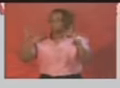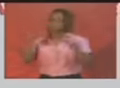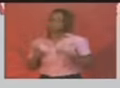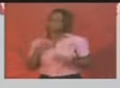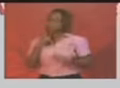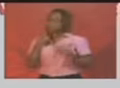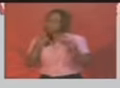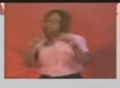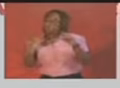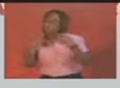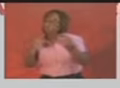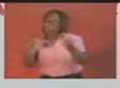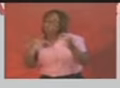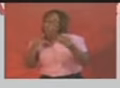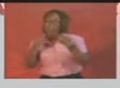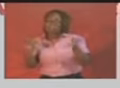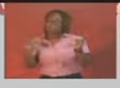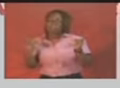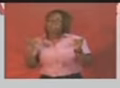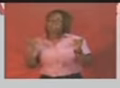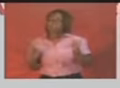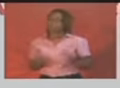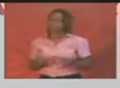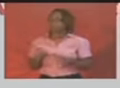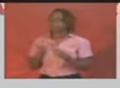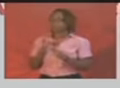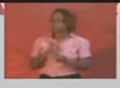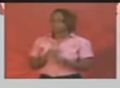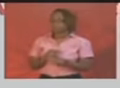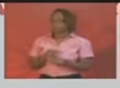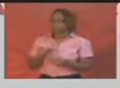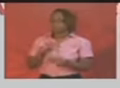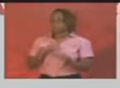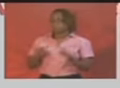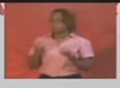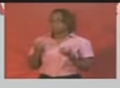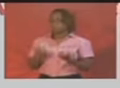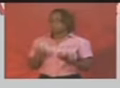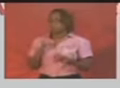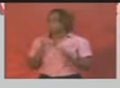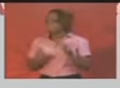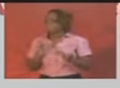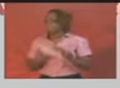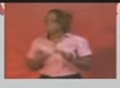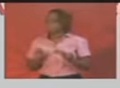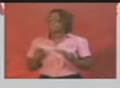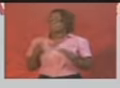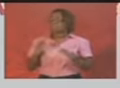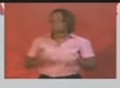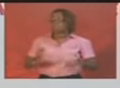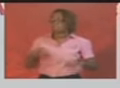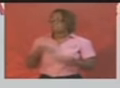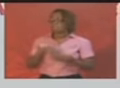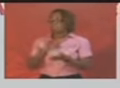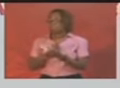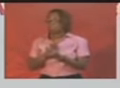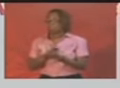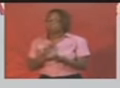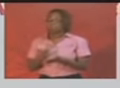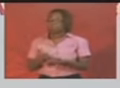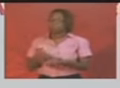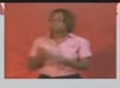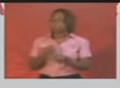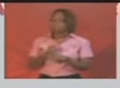So if they do get cases of illnesses, they will liaise with the respective CMOH so that we pick up the cases. And of course, we do early testing to